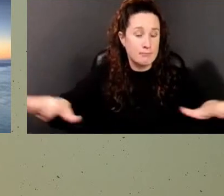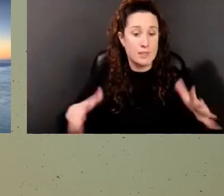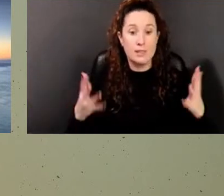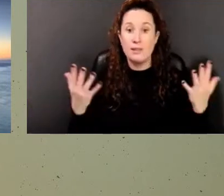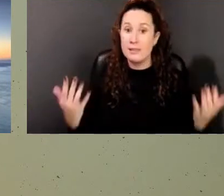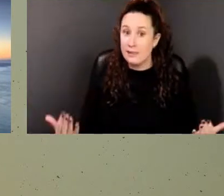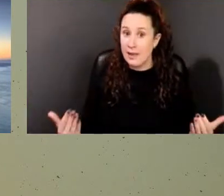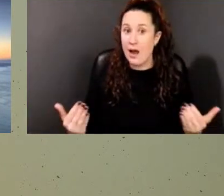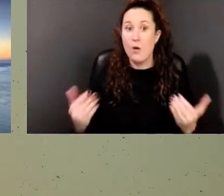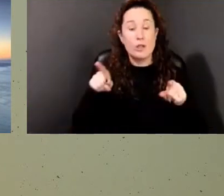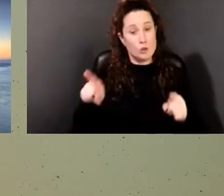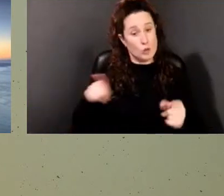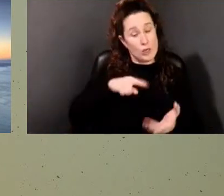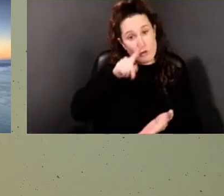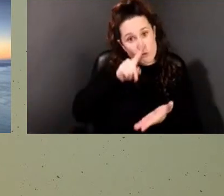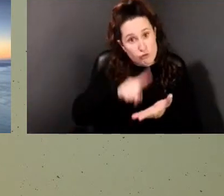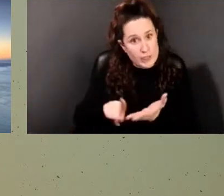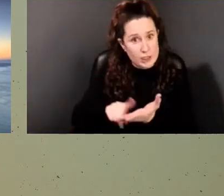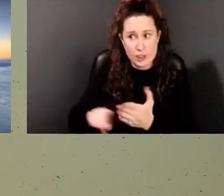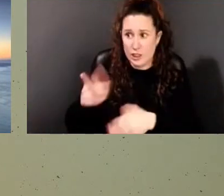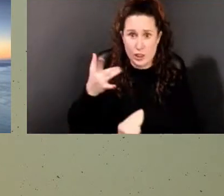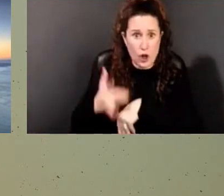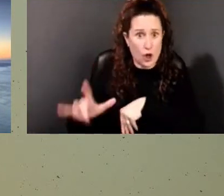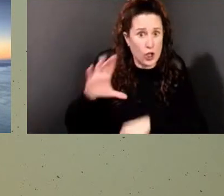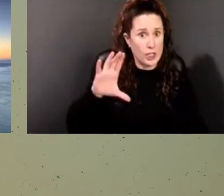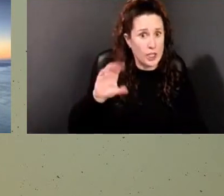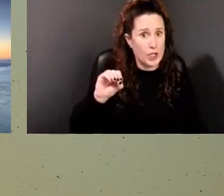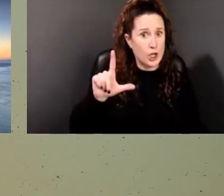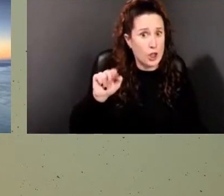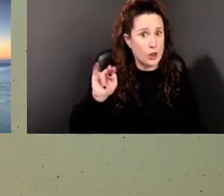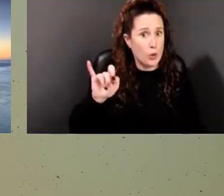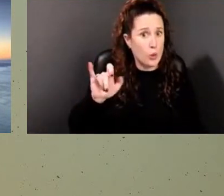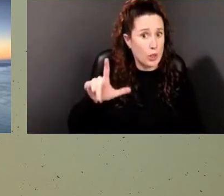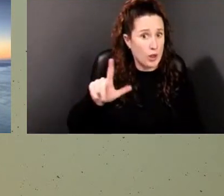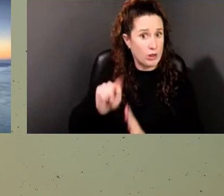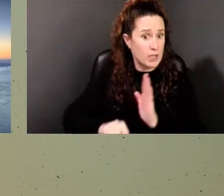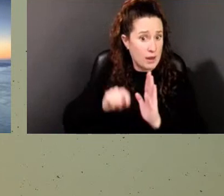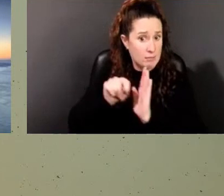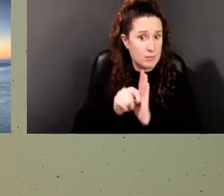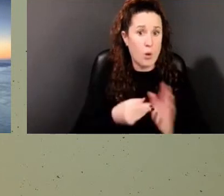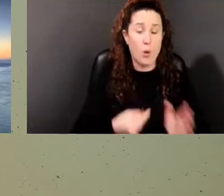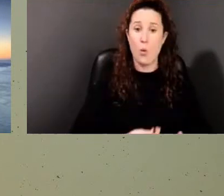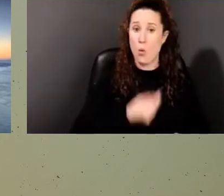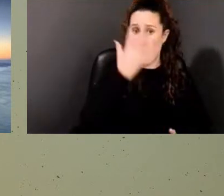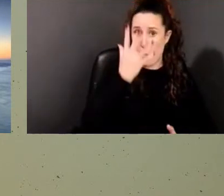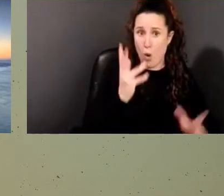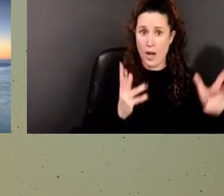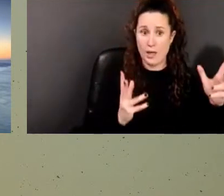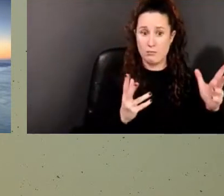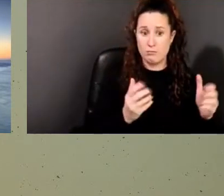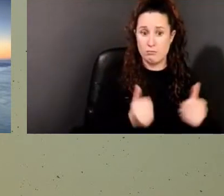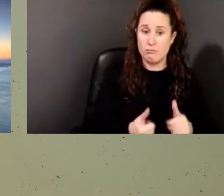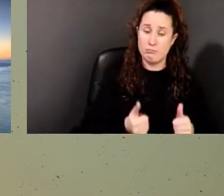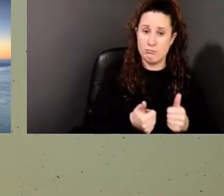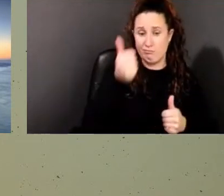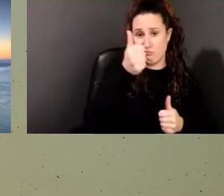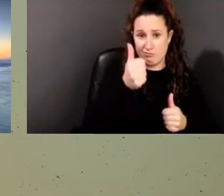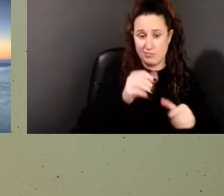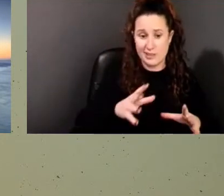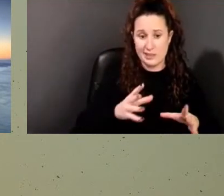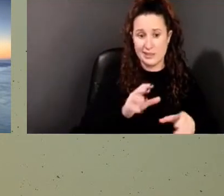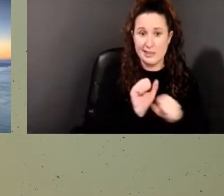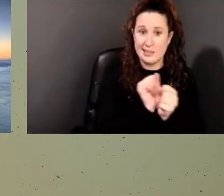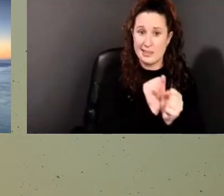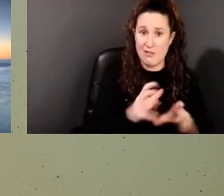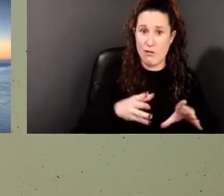early colonial time period, white slaveholders would just insert themselves in very disconcerting ways, leading